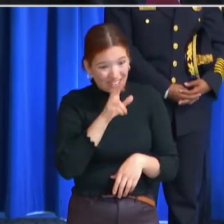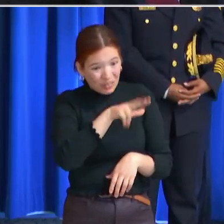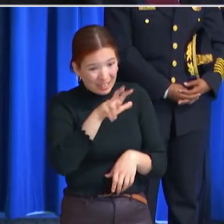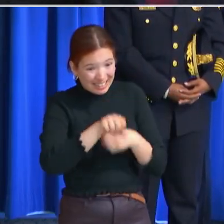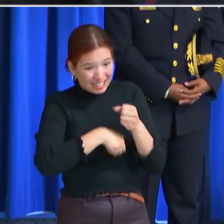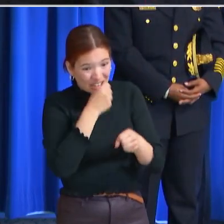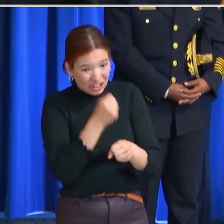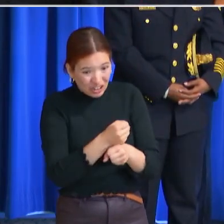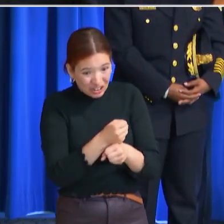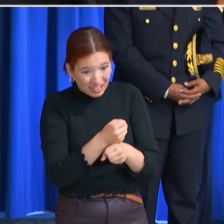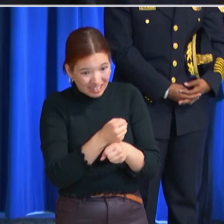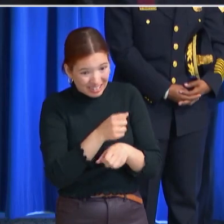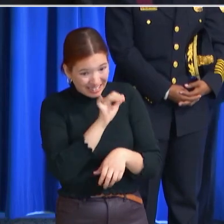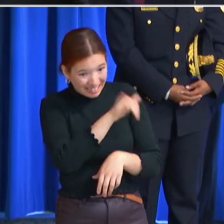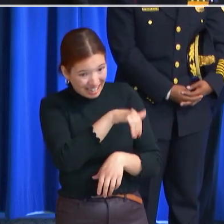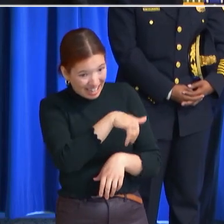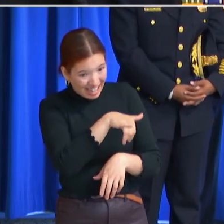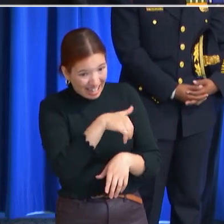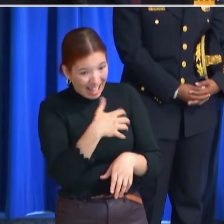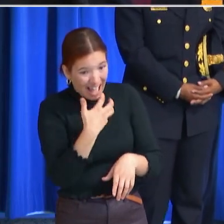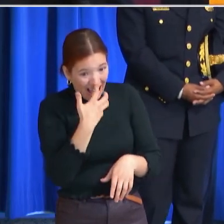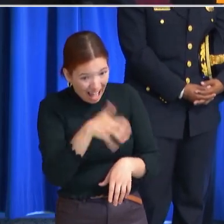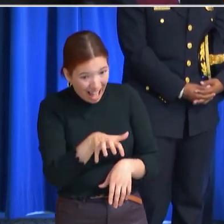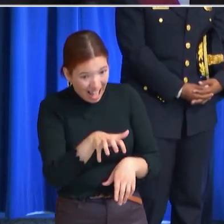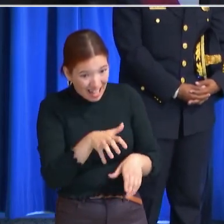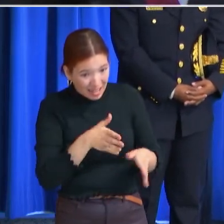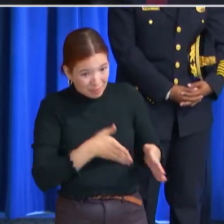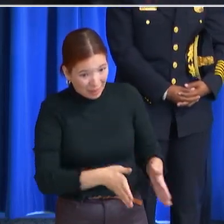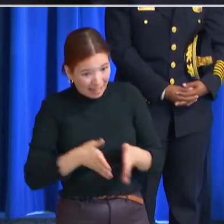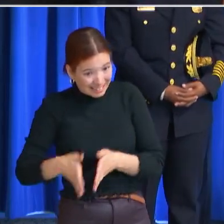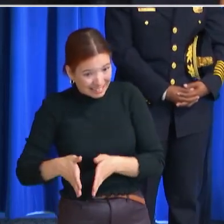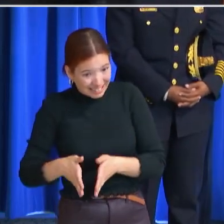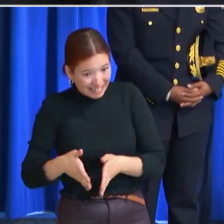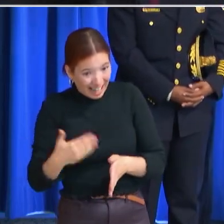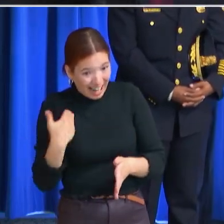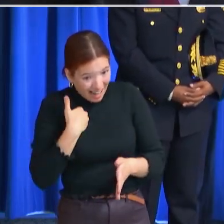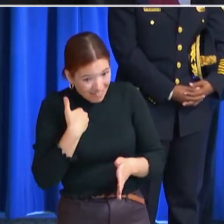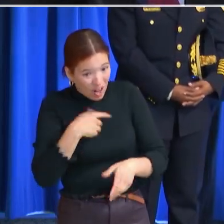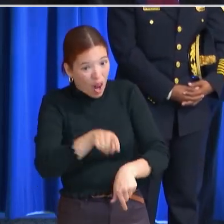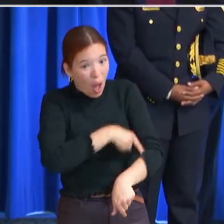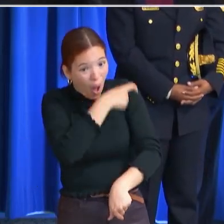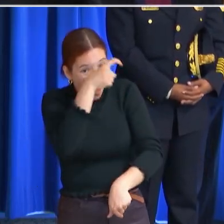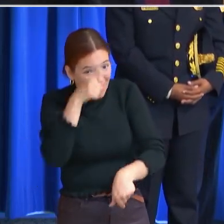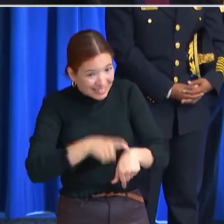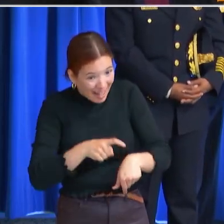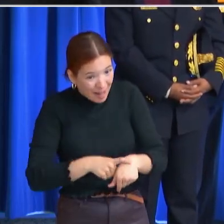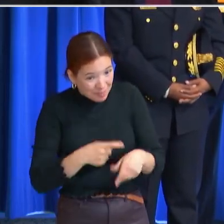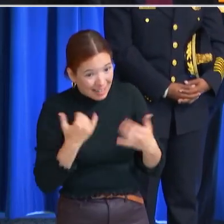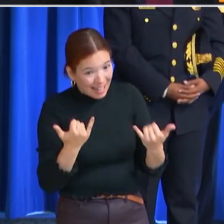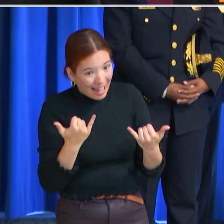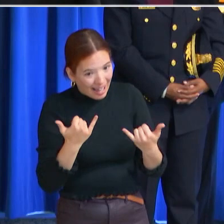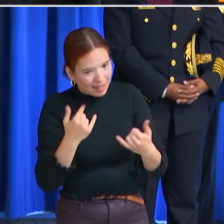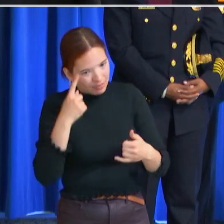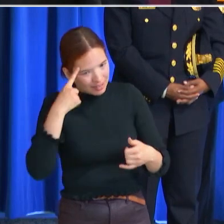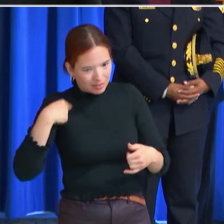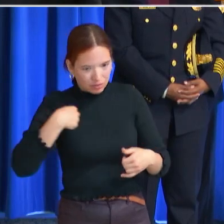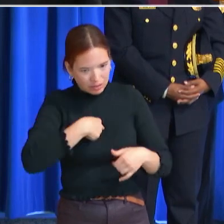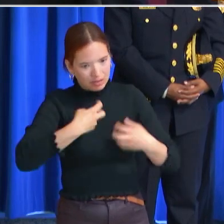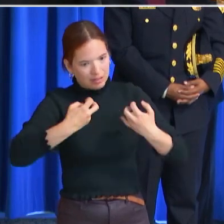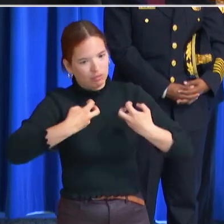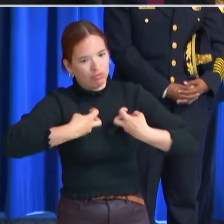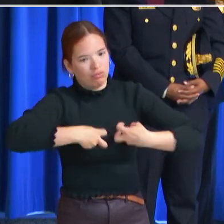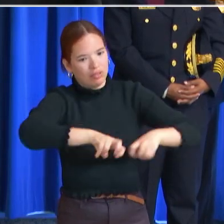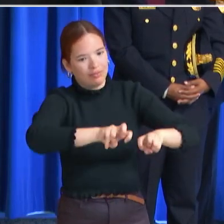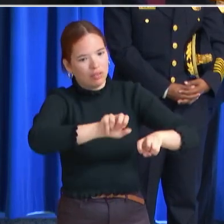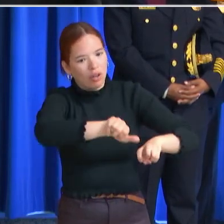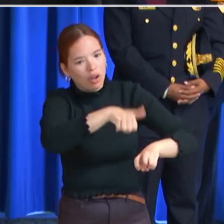wearing these hot pants for a long time. And now it's time for me to transition on to another part of my life.